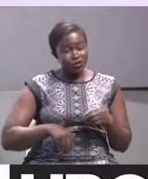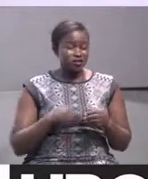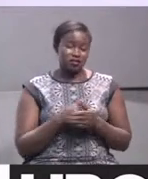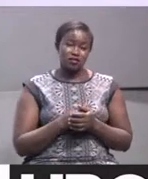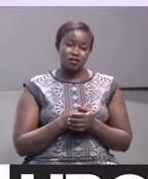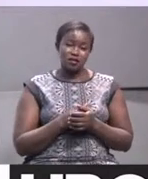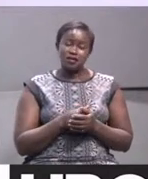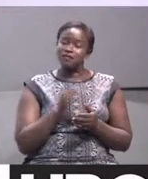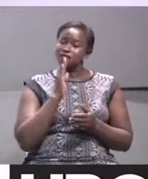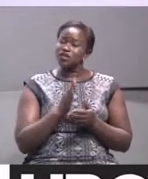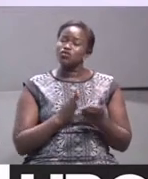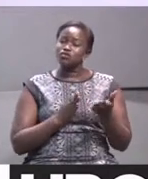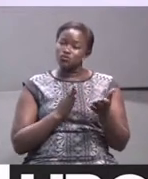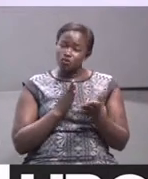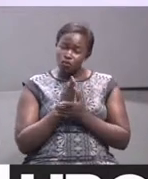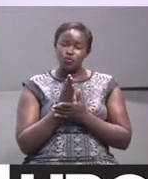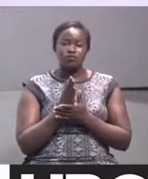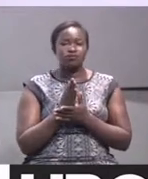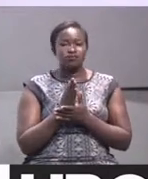Integrity, absolutely key.